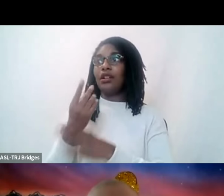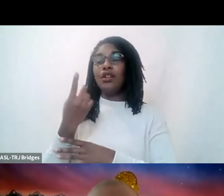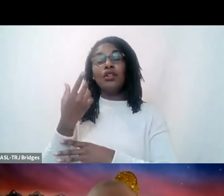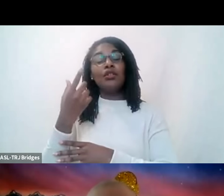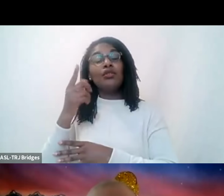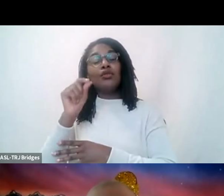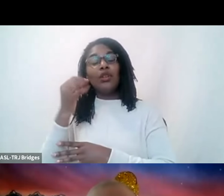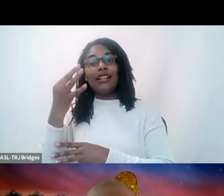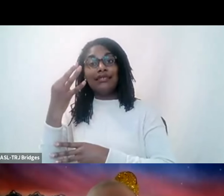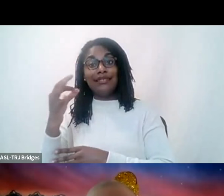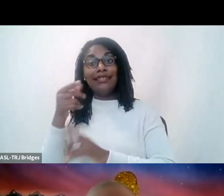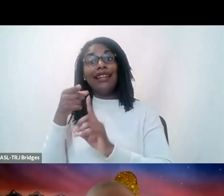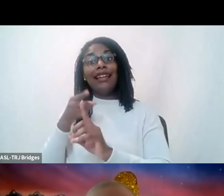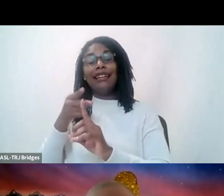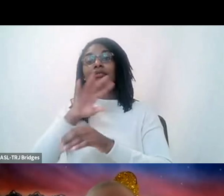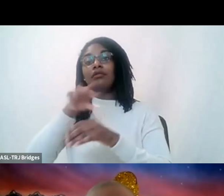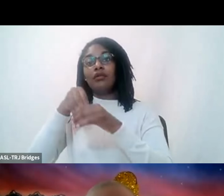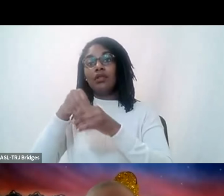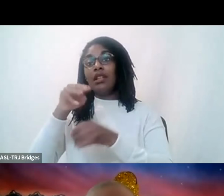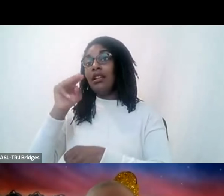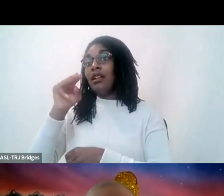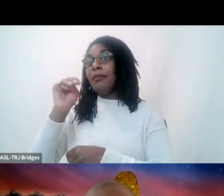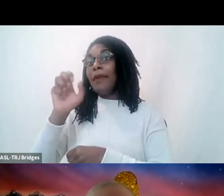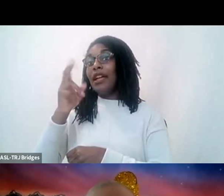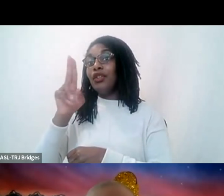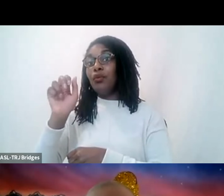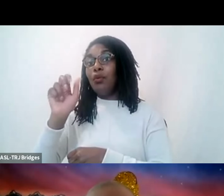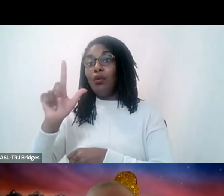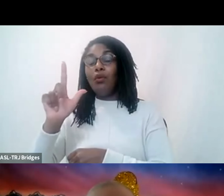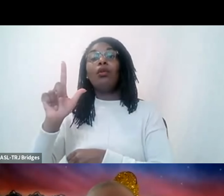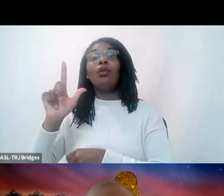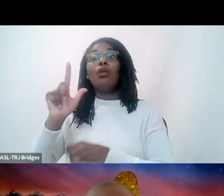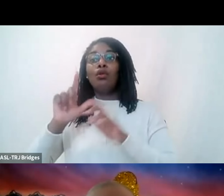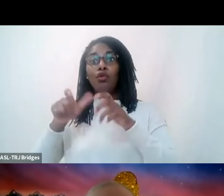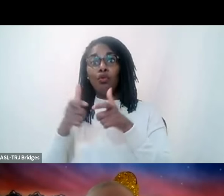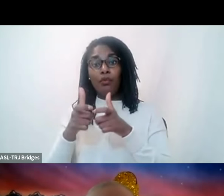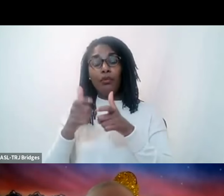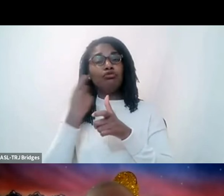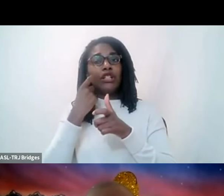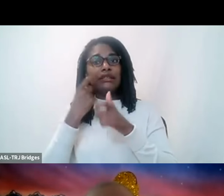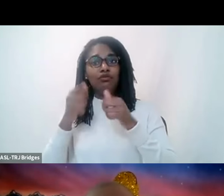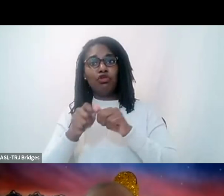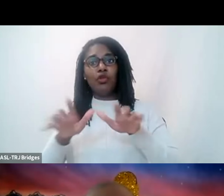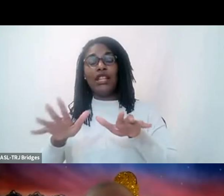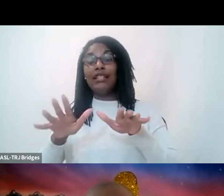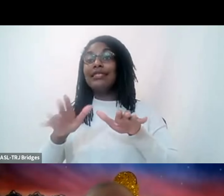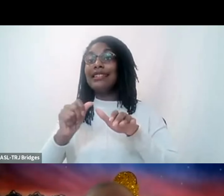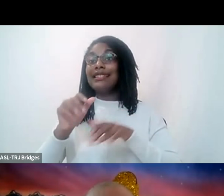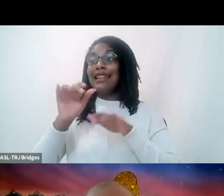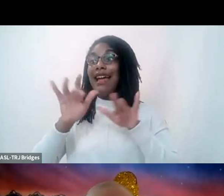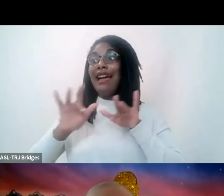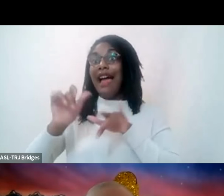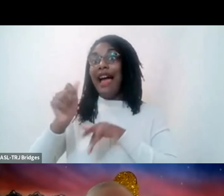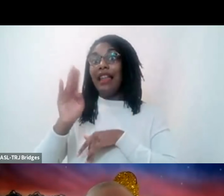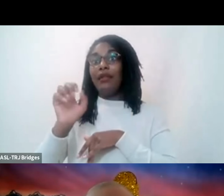2019. Kweku currently is a member of the Emmanuel Wilkins Quartet, who recently released his debut album Omega